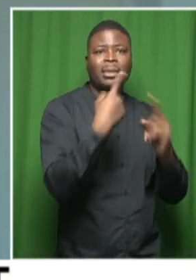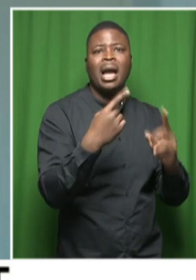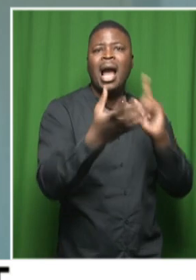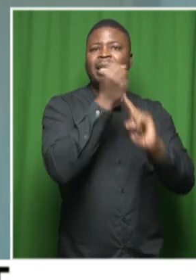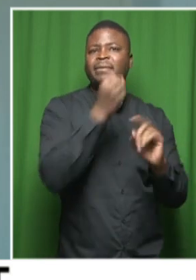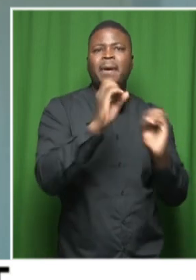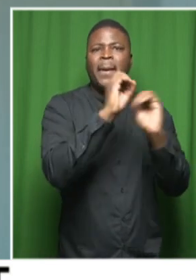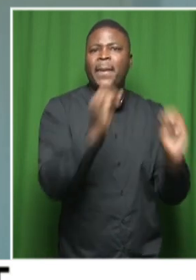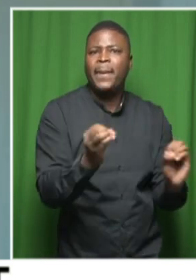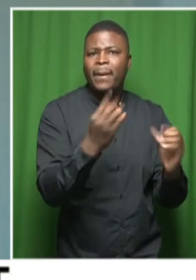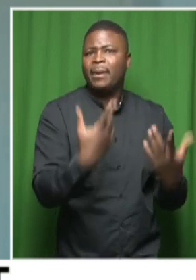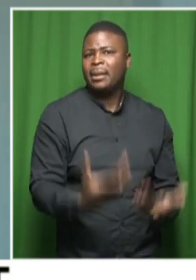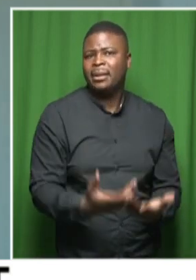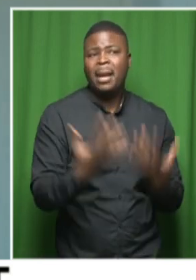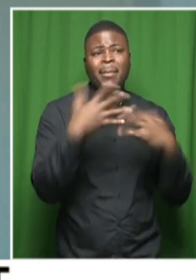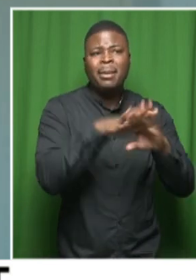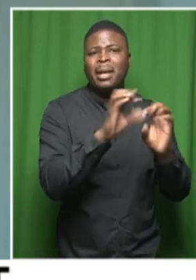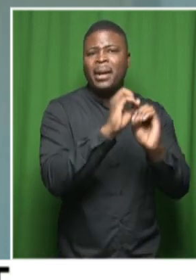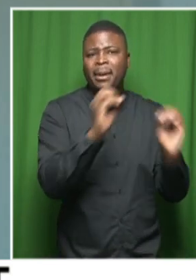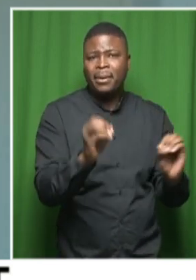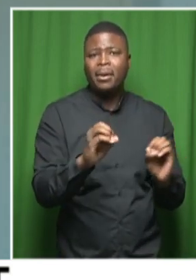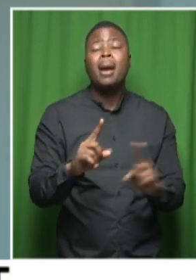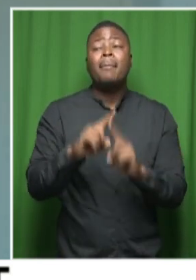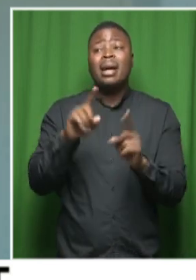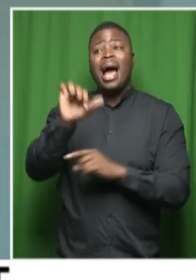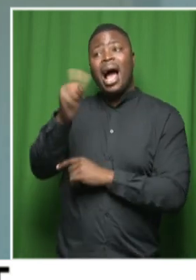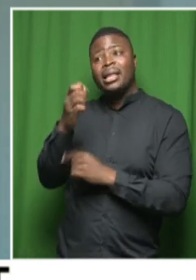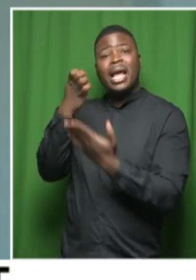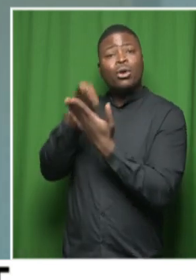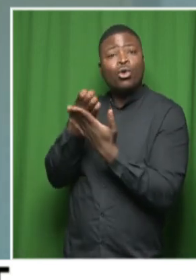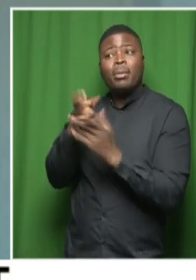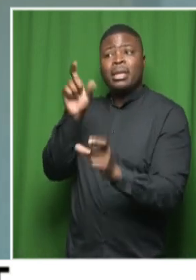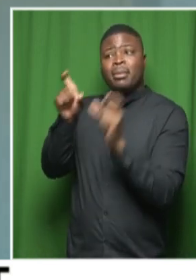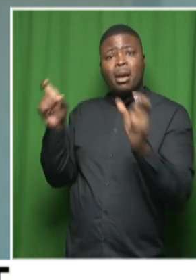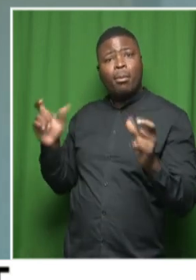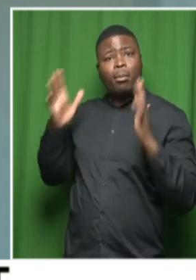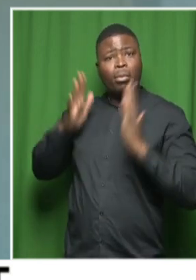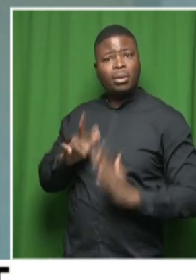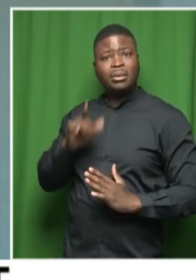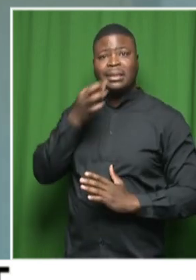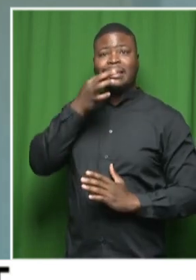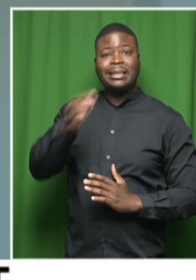across? Now, we often, one of the economists have been saying, oh no, when the global